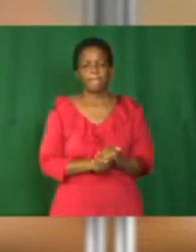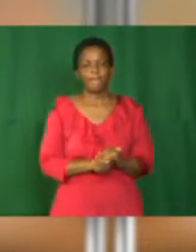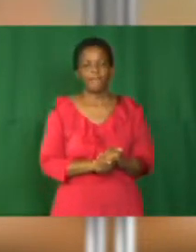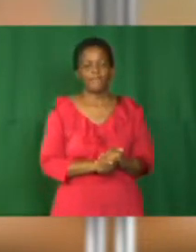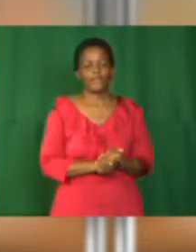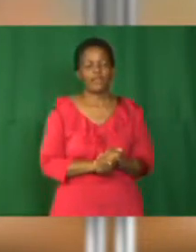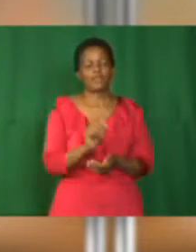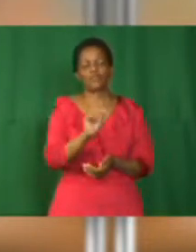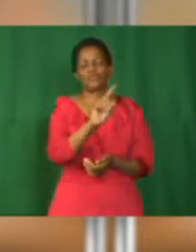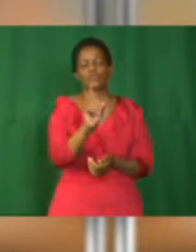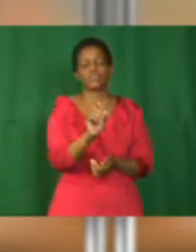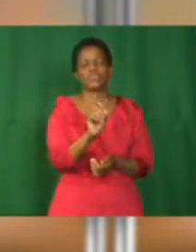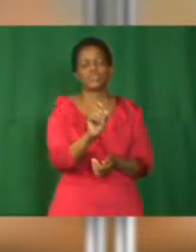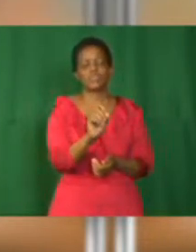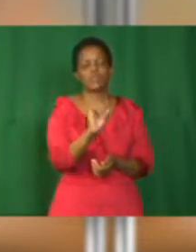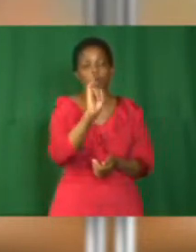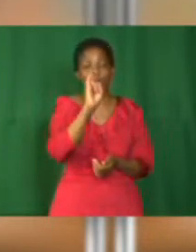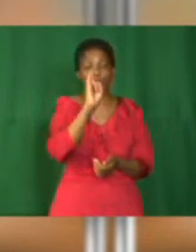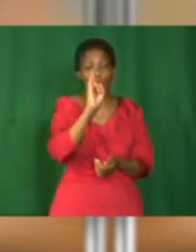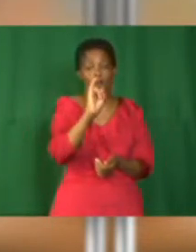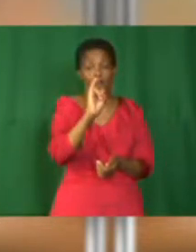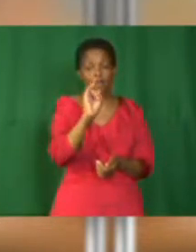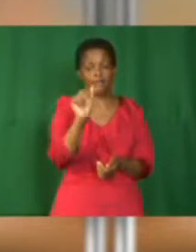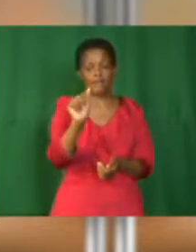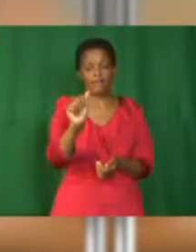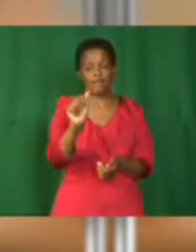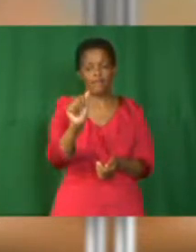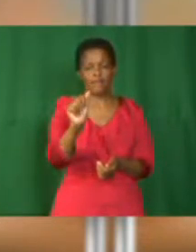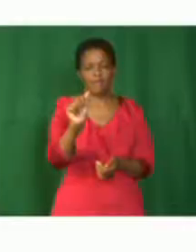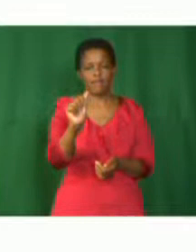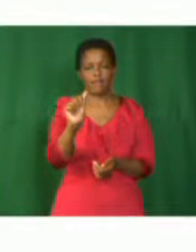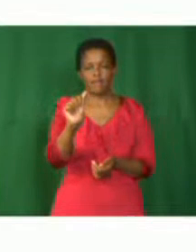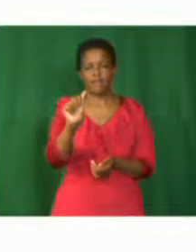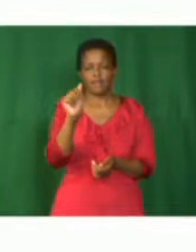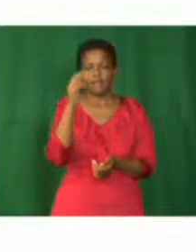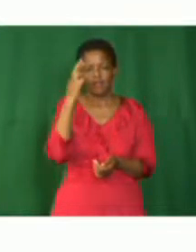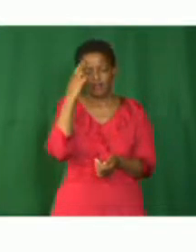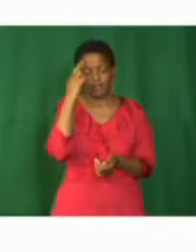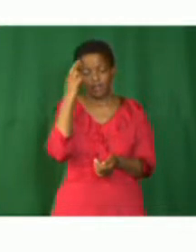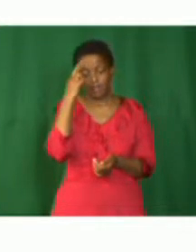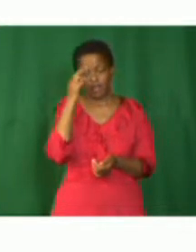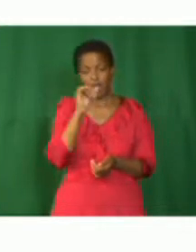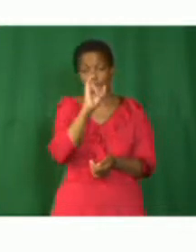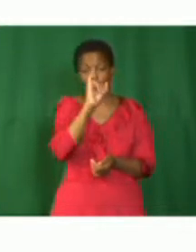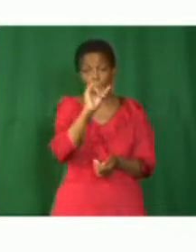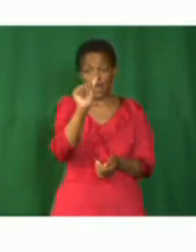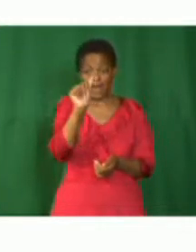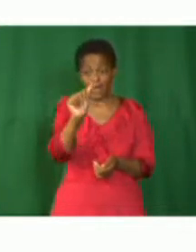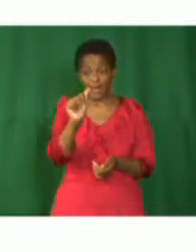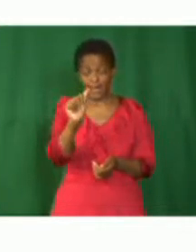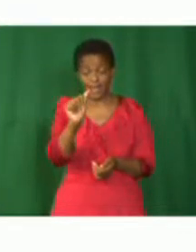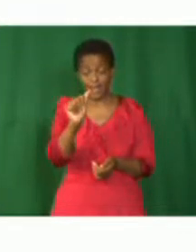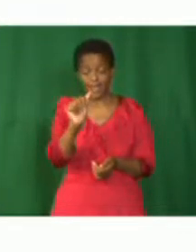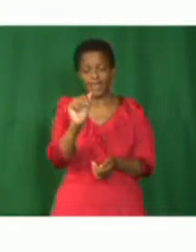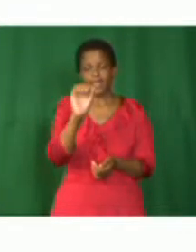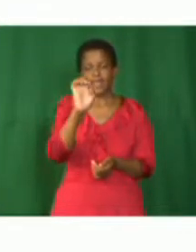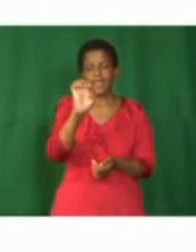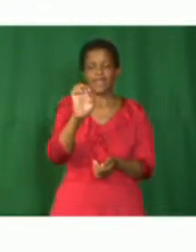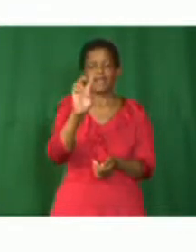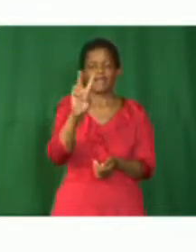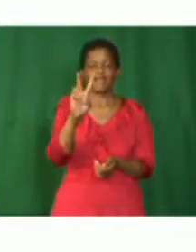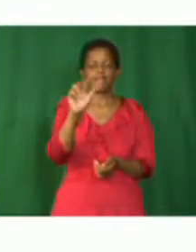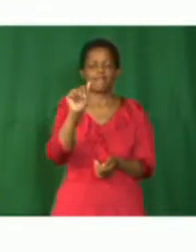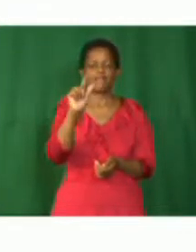to question 1a, remember I said this is an evaluative question. What kind of story is the story you've just